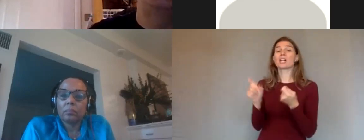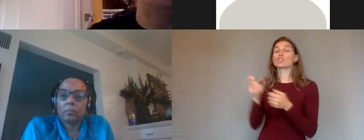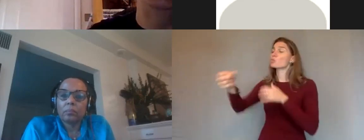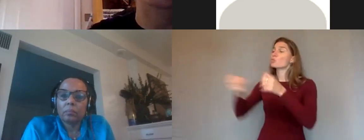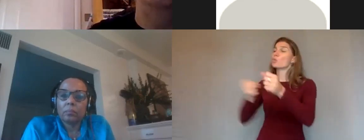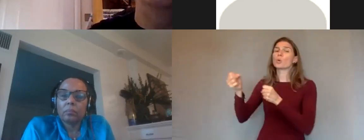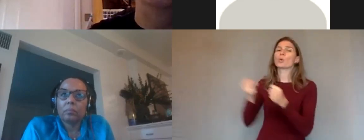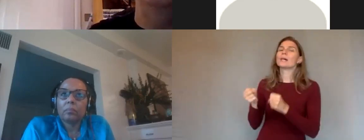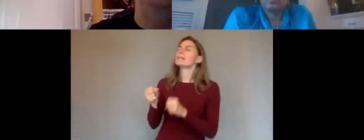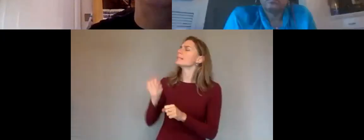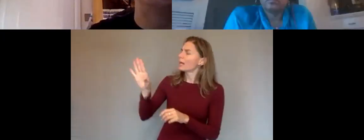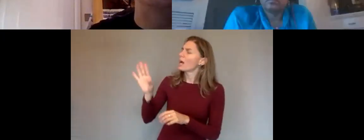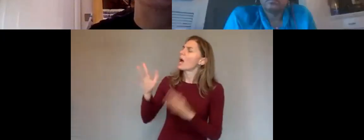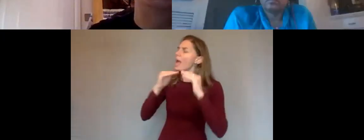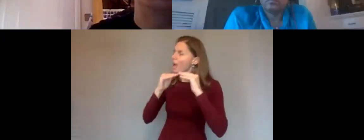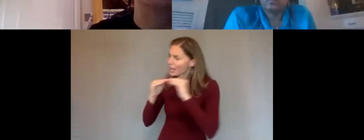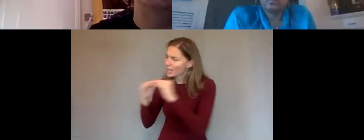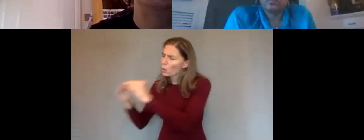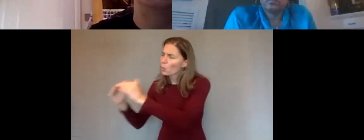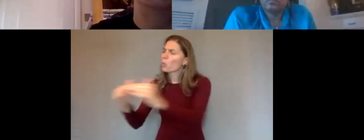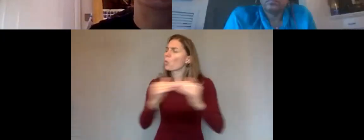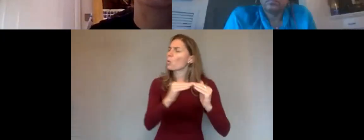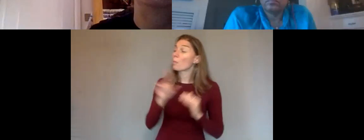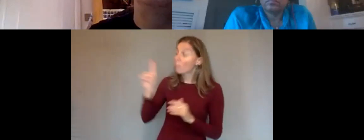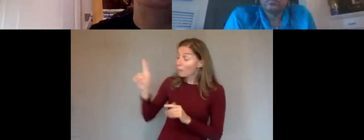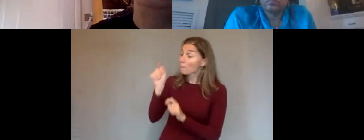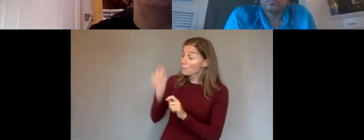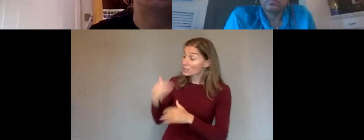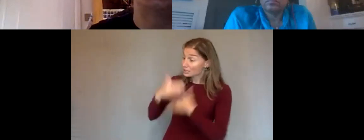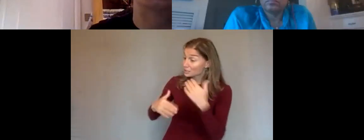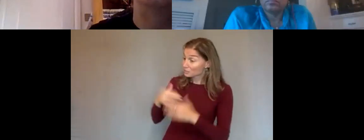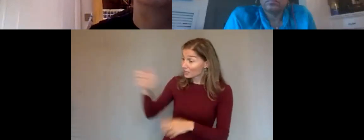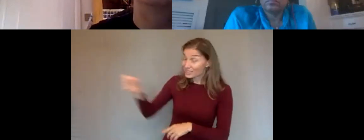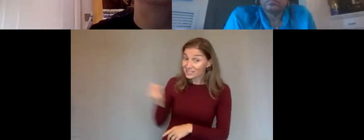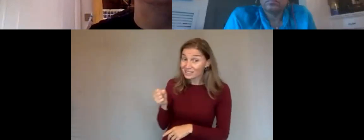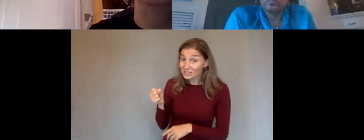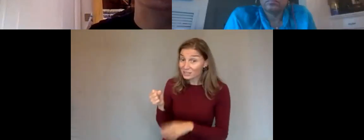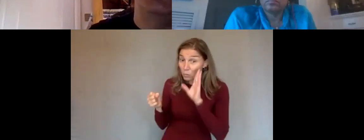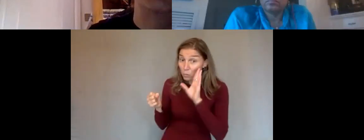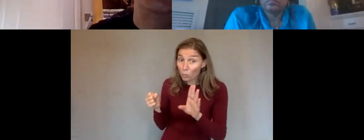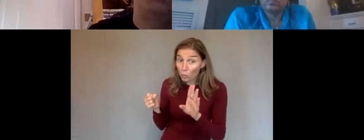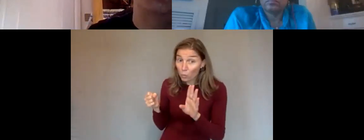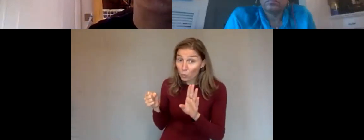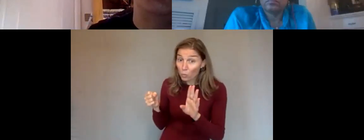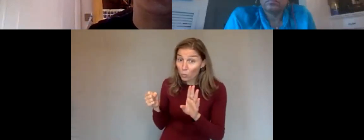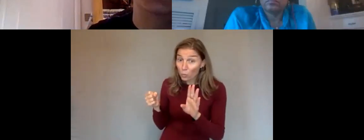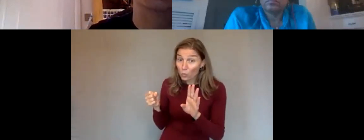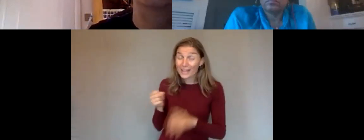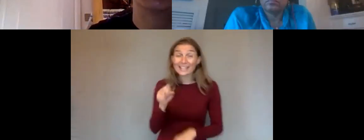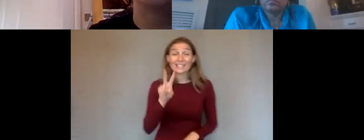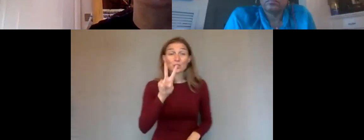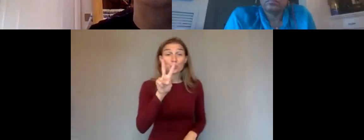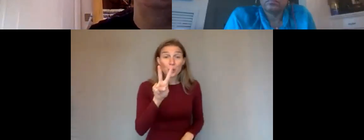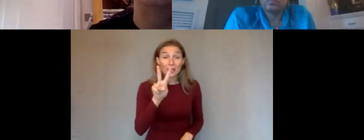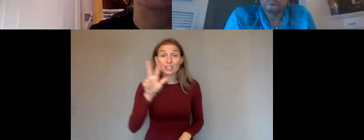all things being equal, would you recruit a person with a disability? 23% of them, and these 23%